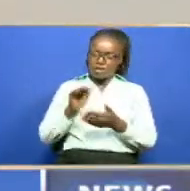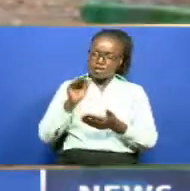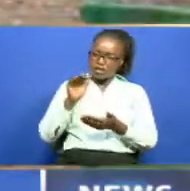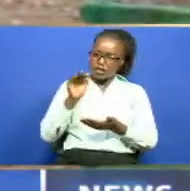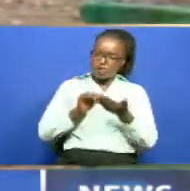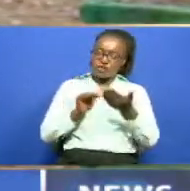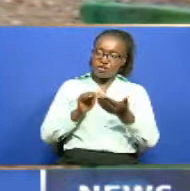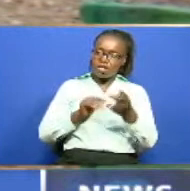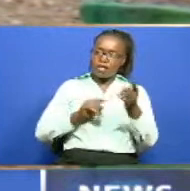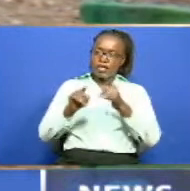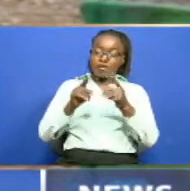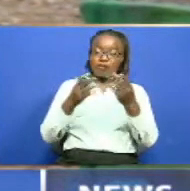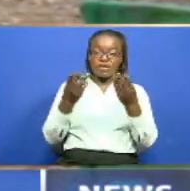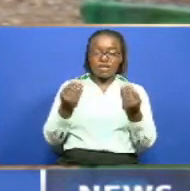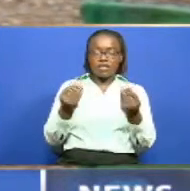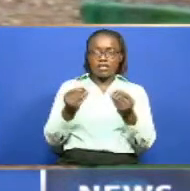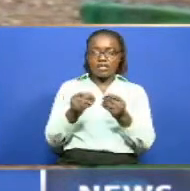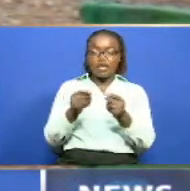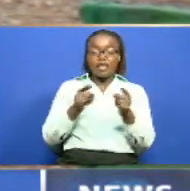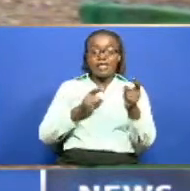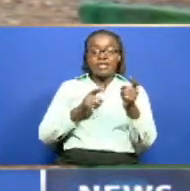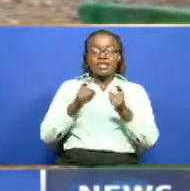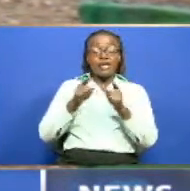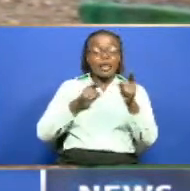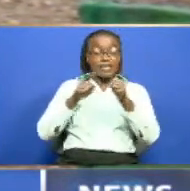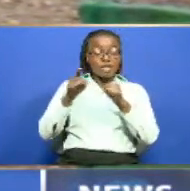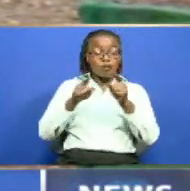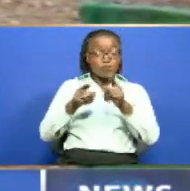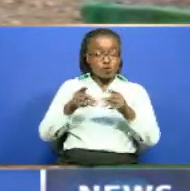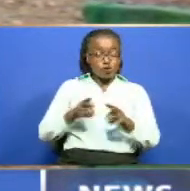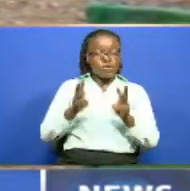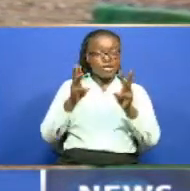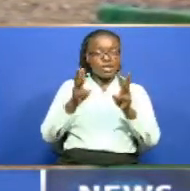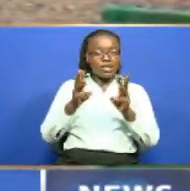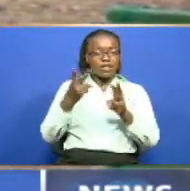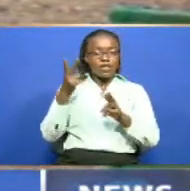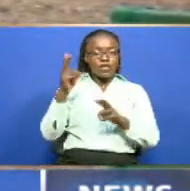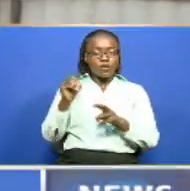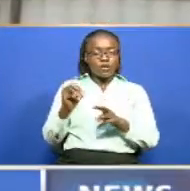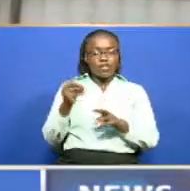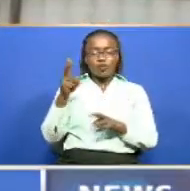rahisi. The expressway is set for completion in 2021 and will cost